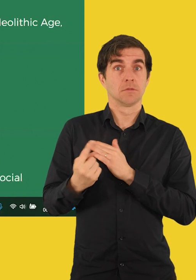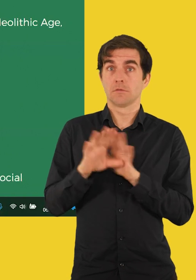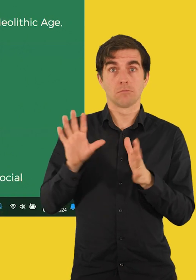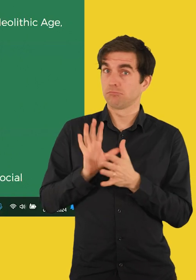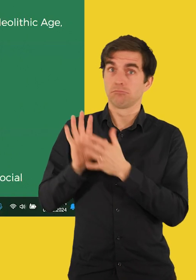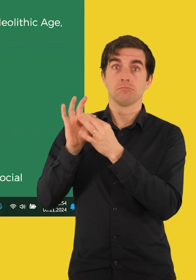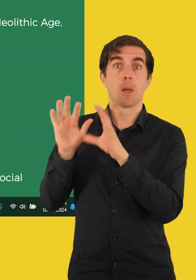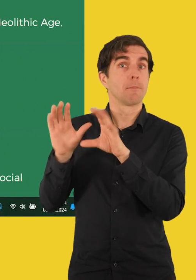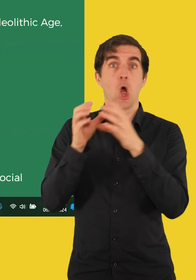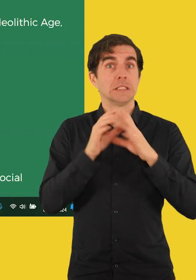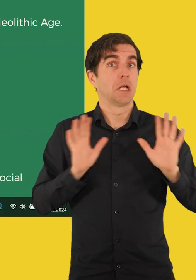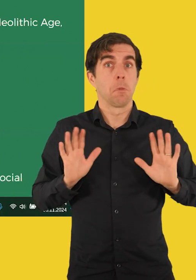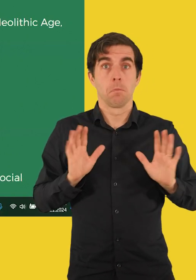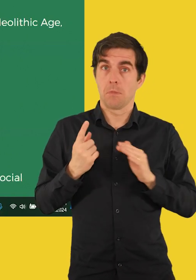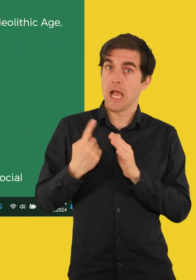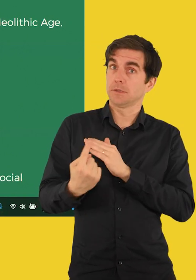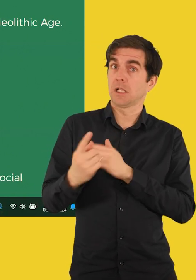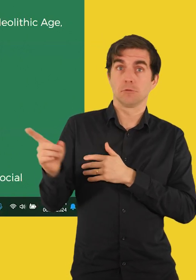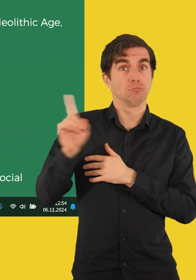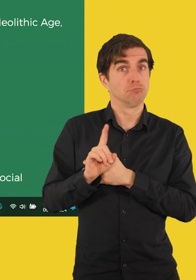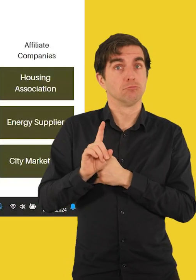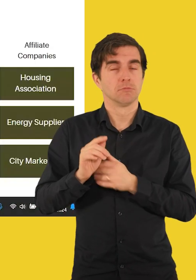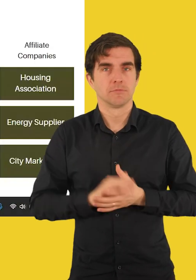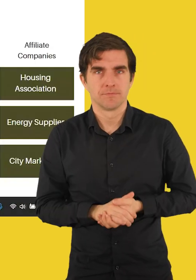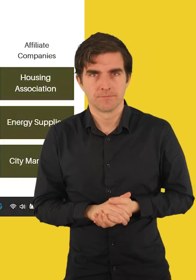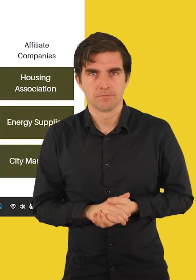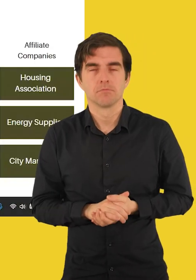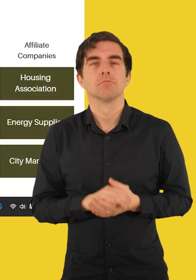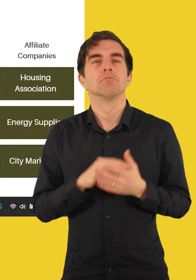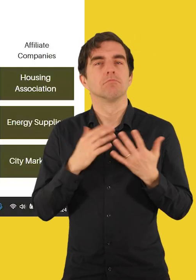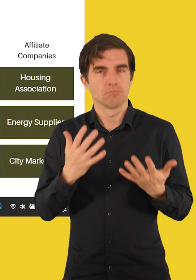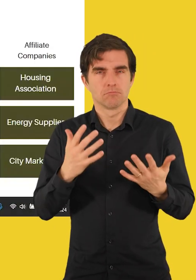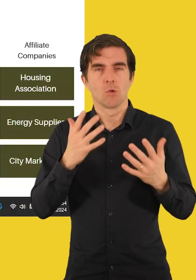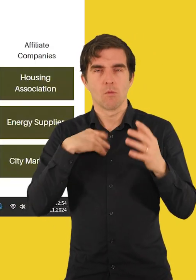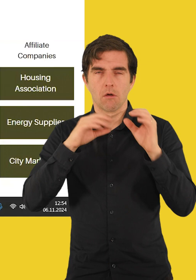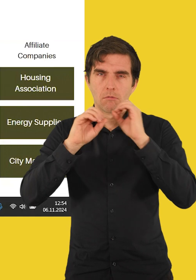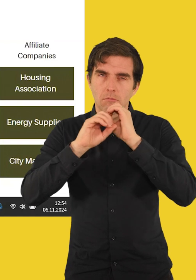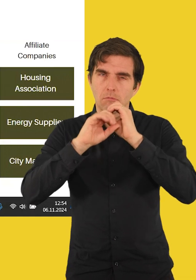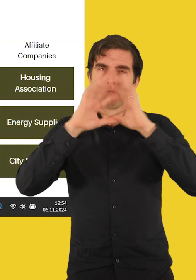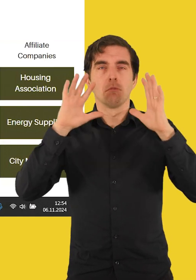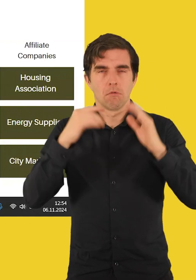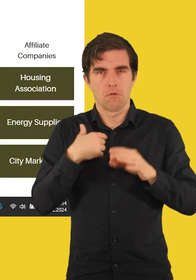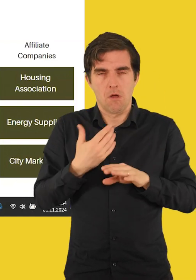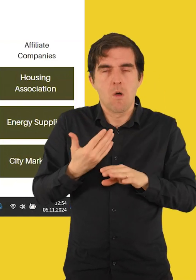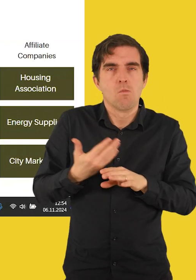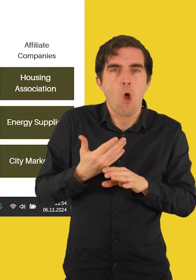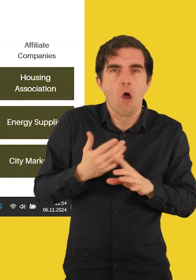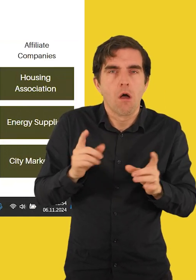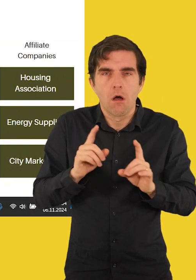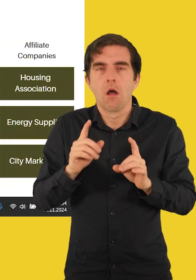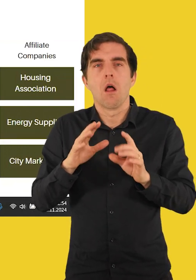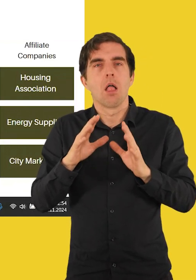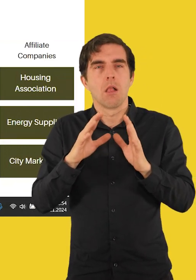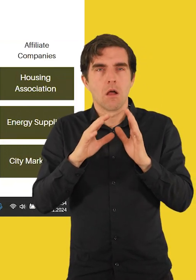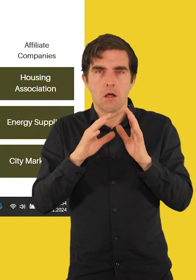bound by party politics. So just an understanding of where I work